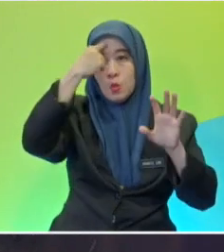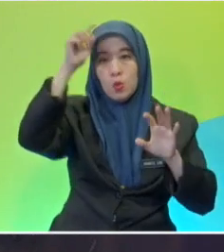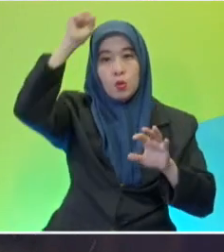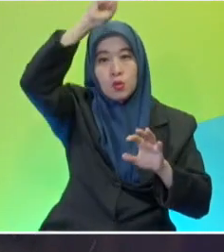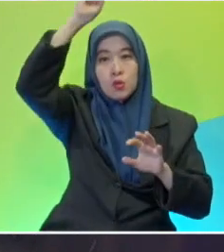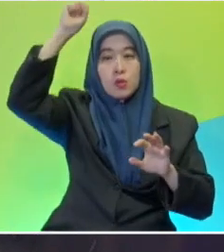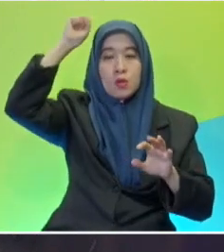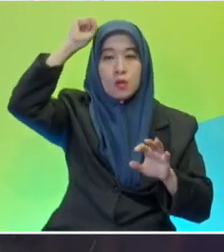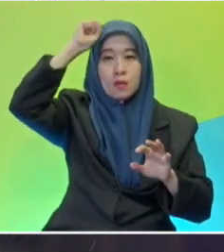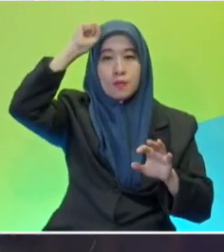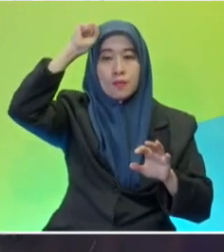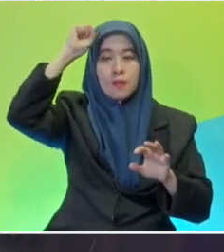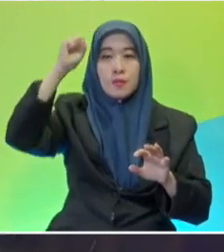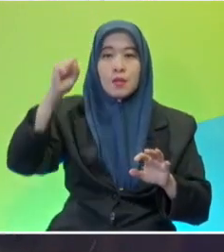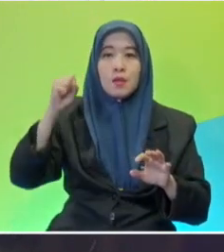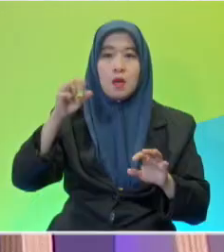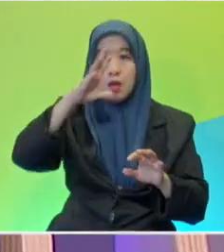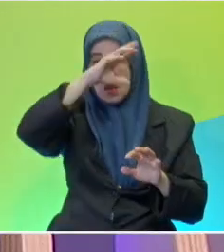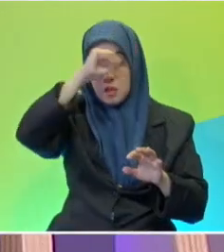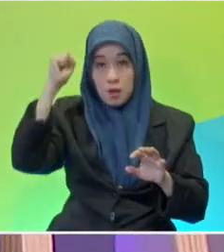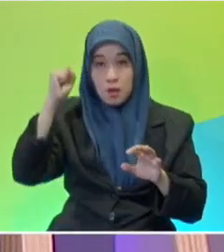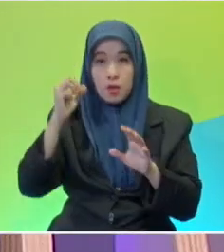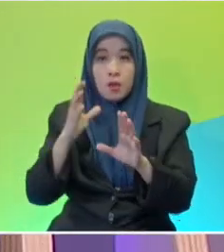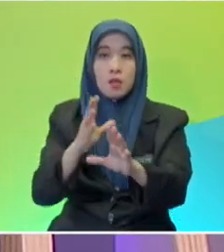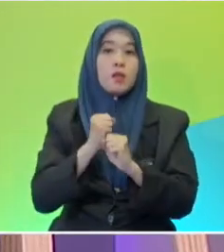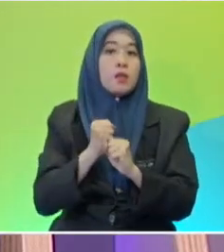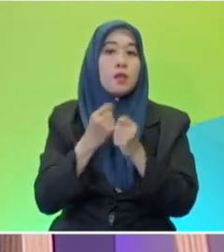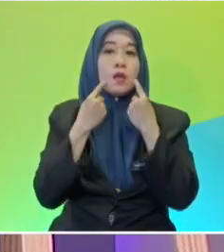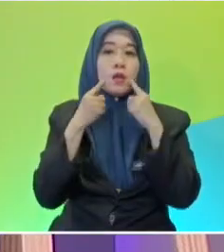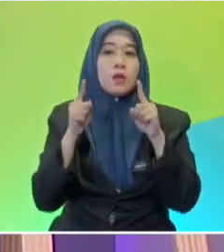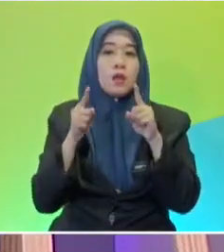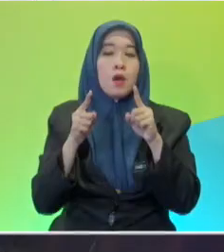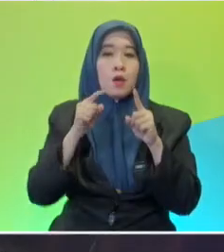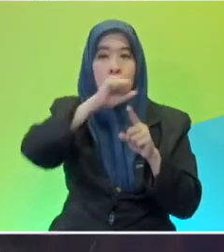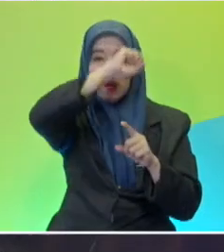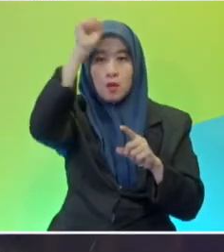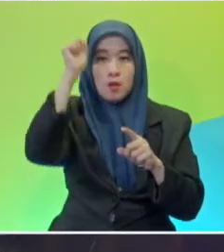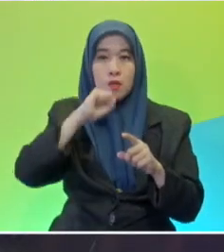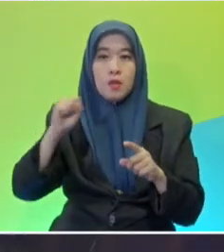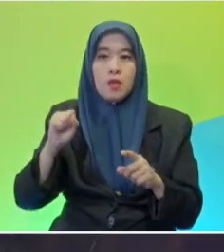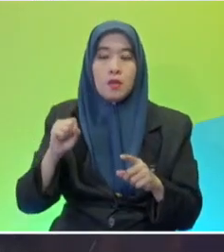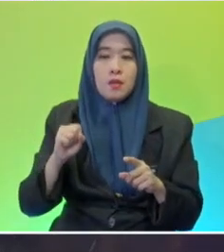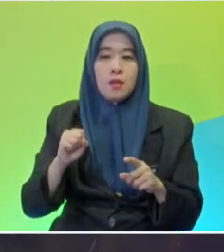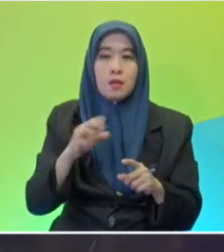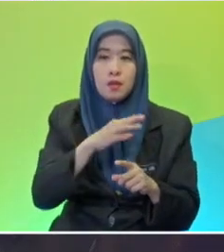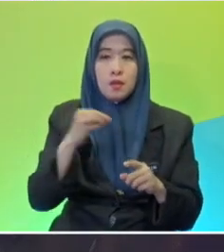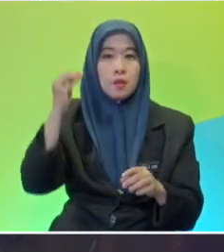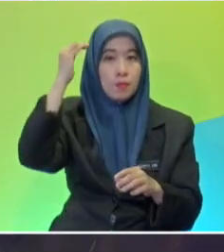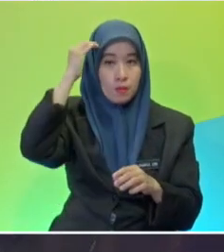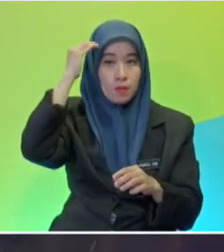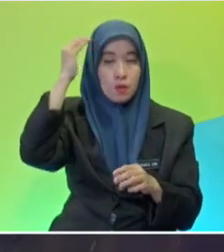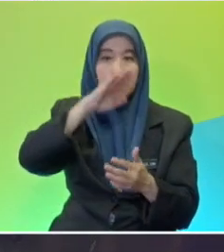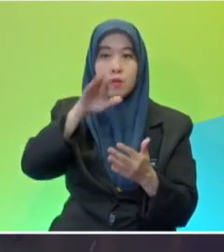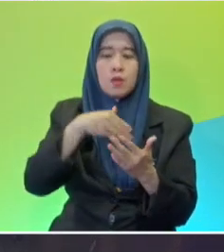really performed today, and because you managed to answer all my questions very well. Thank you very much, Teacher Davy. And for